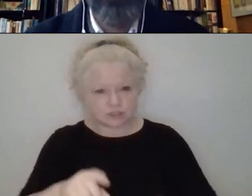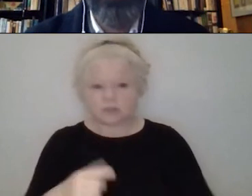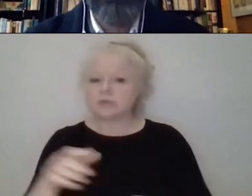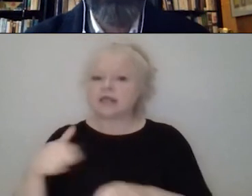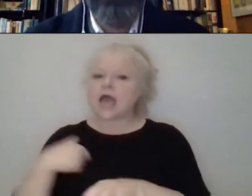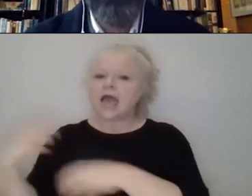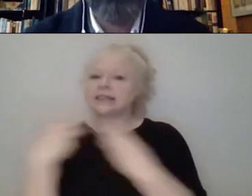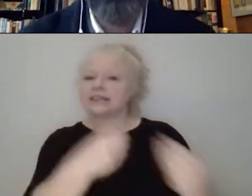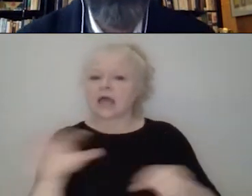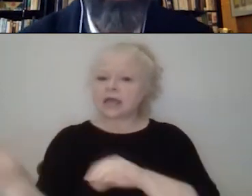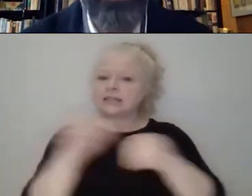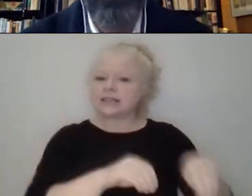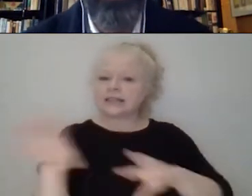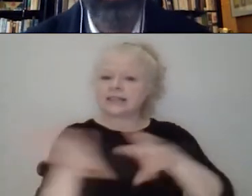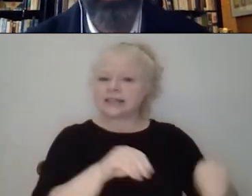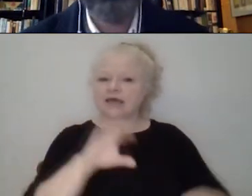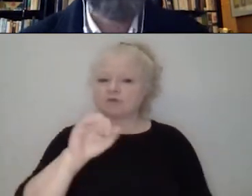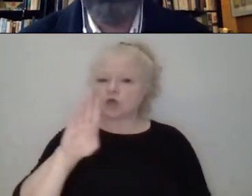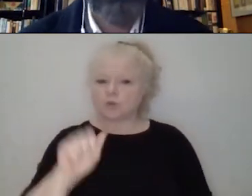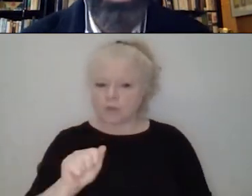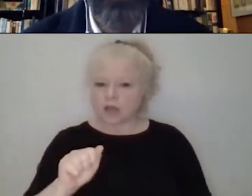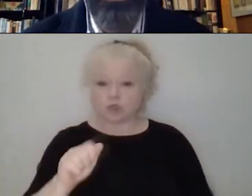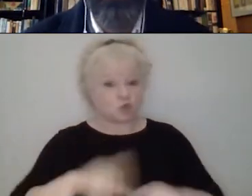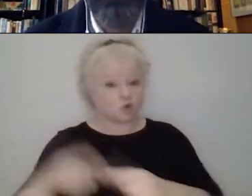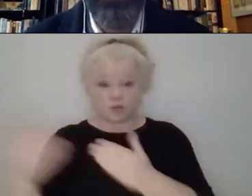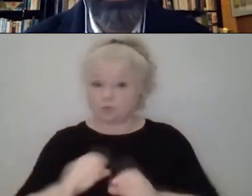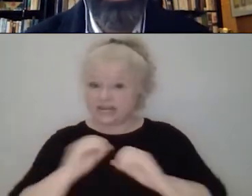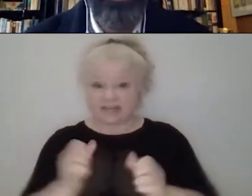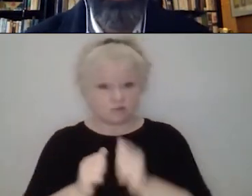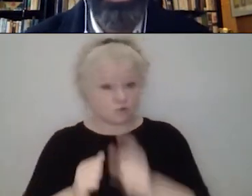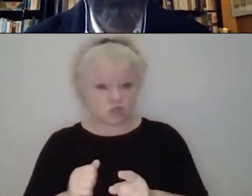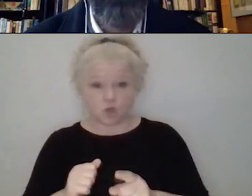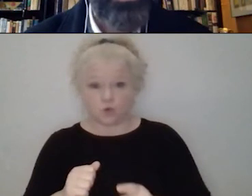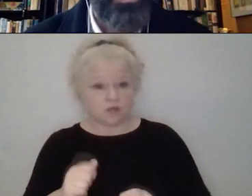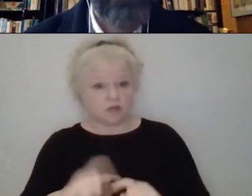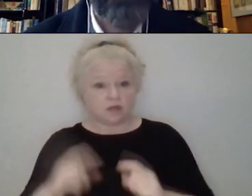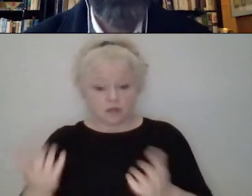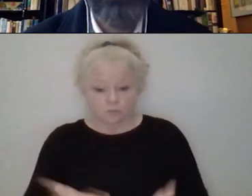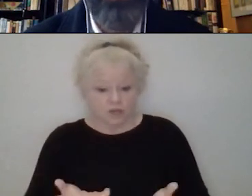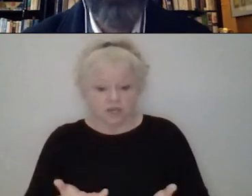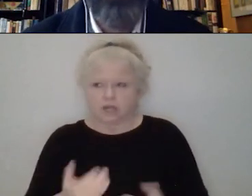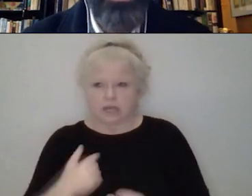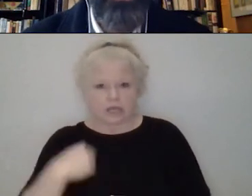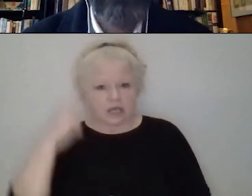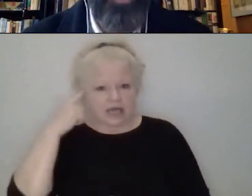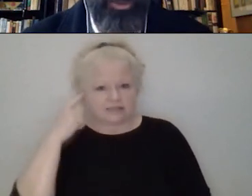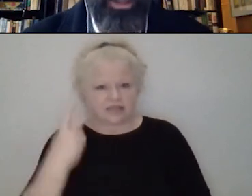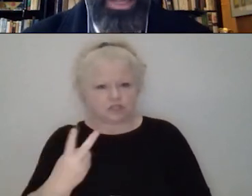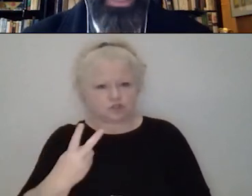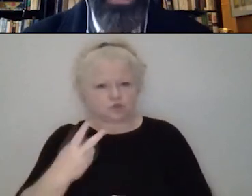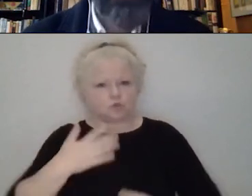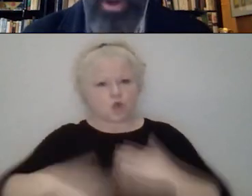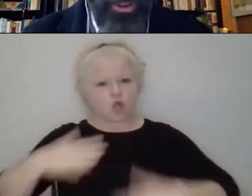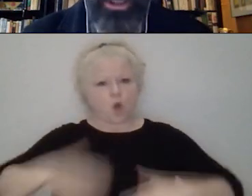you know, when we left Cuba, you couldn't take anything out. So the only thing they let you take out was, I think it was two changes of